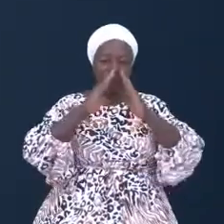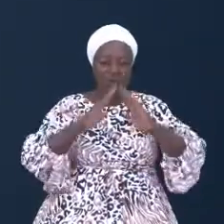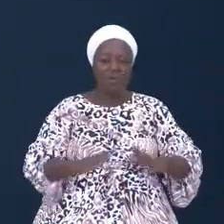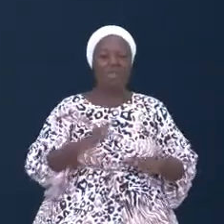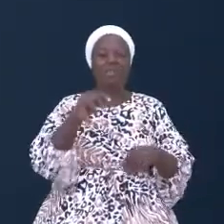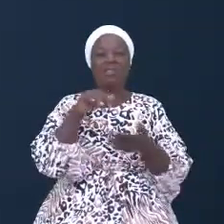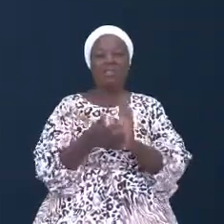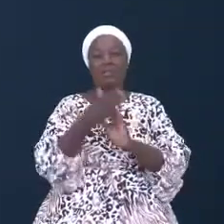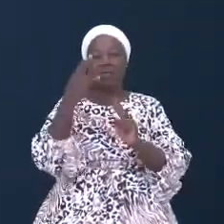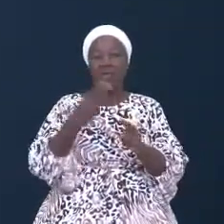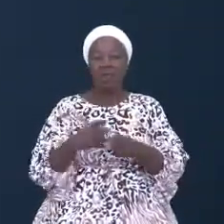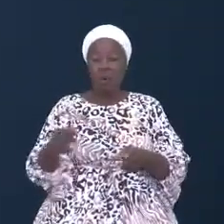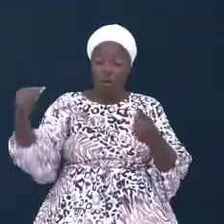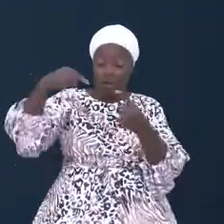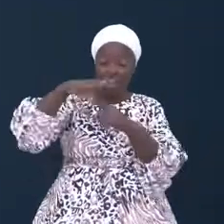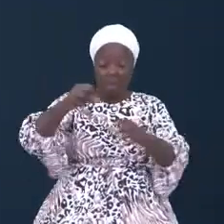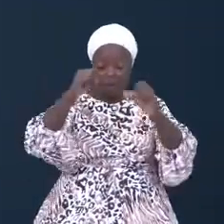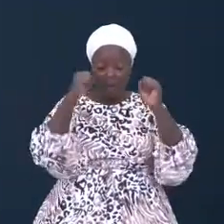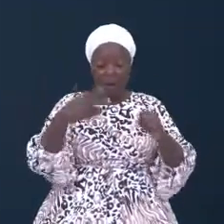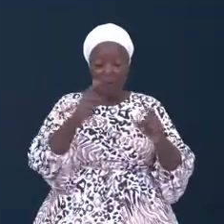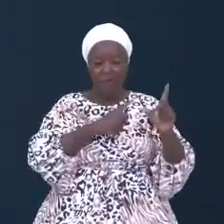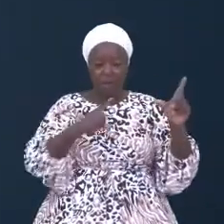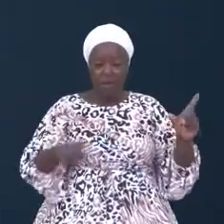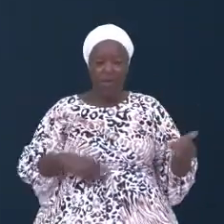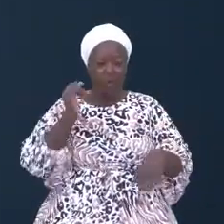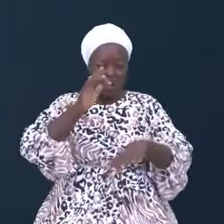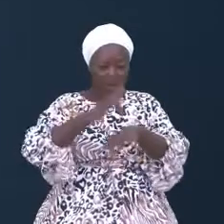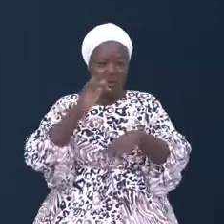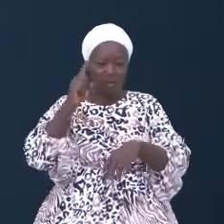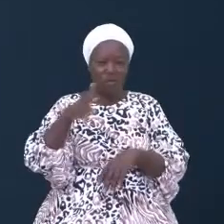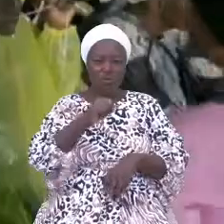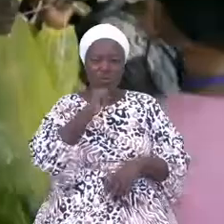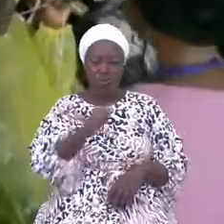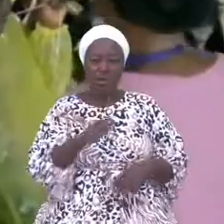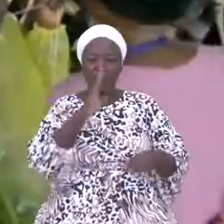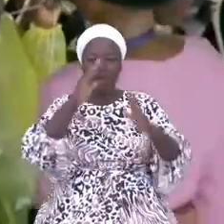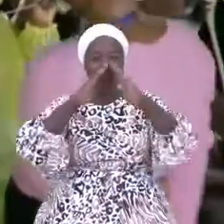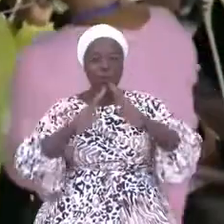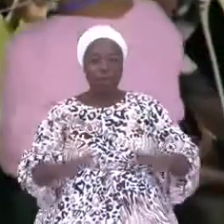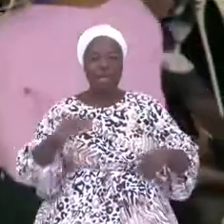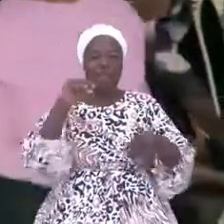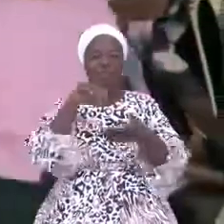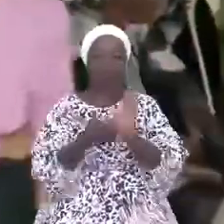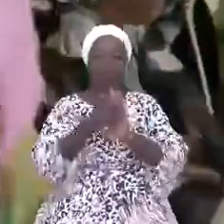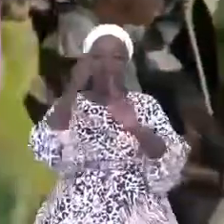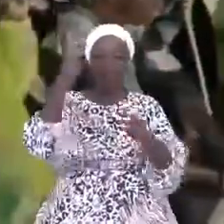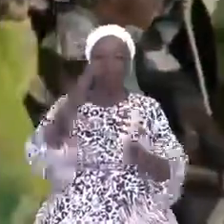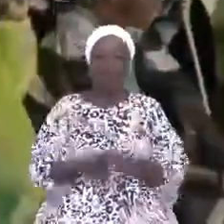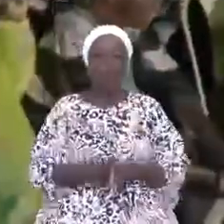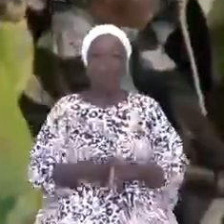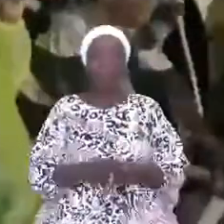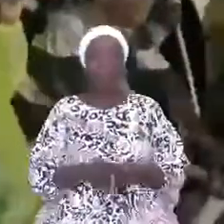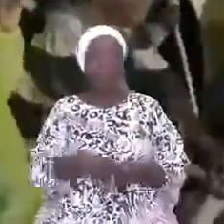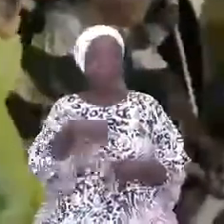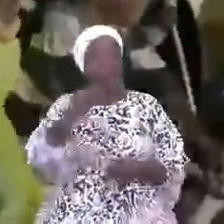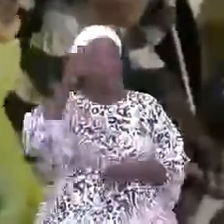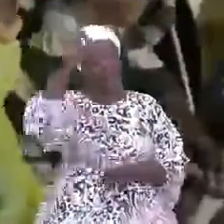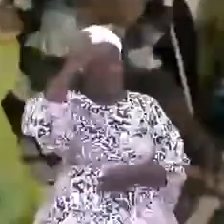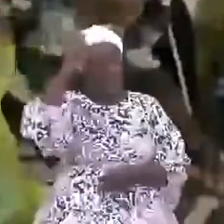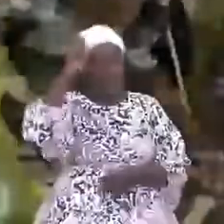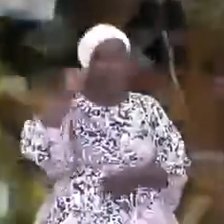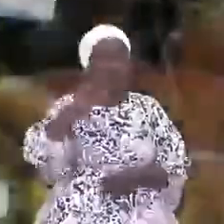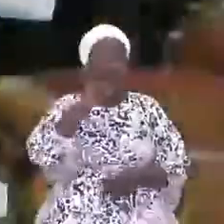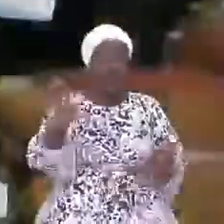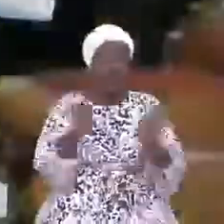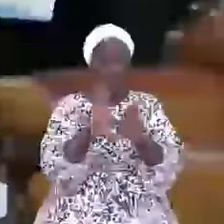the power of the Lord will touch you, you will not keep quiet. The devil will not